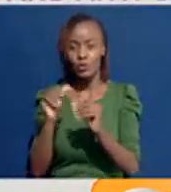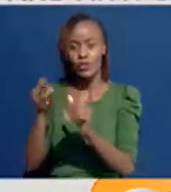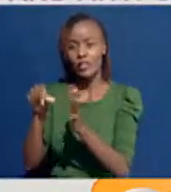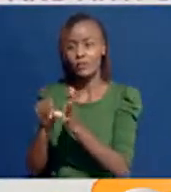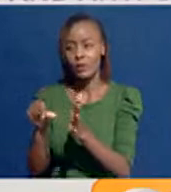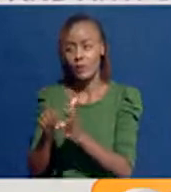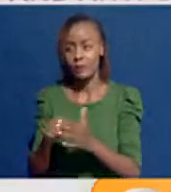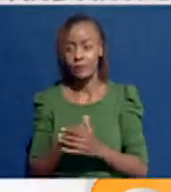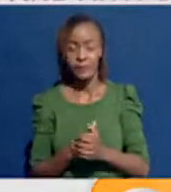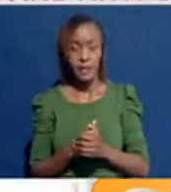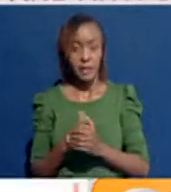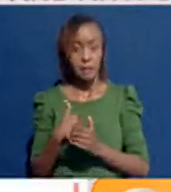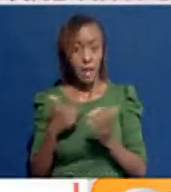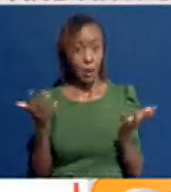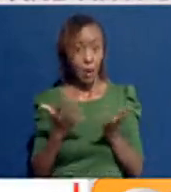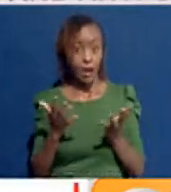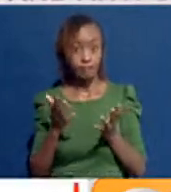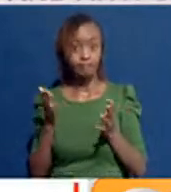with the